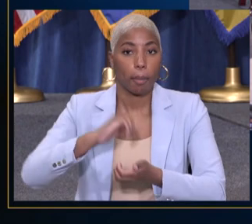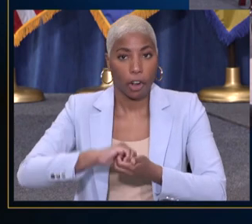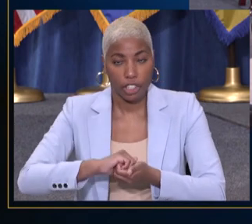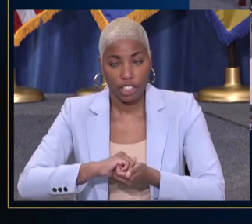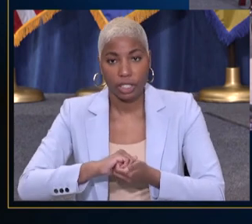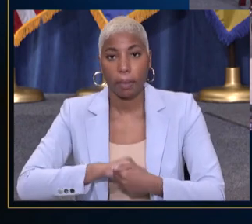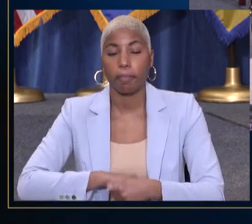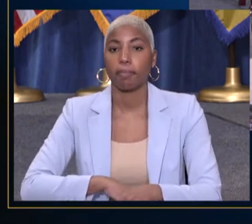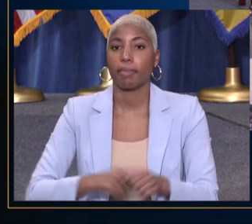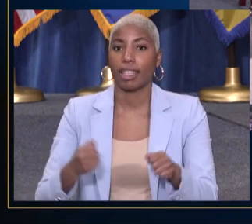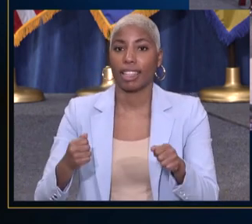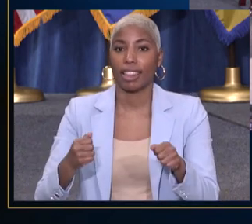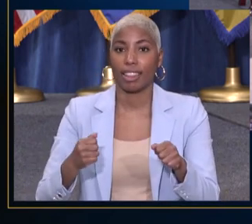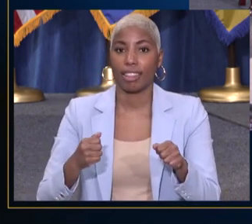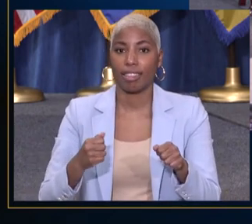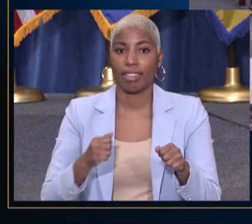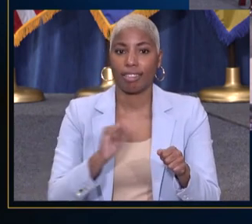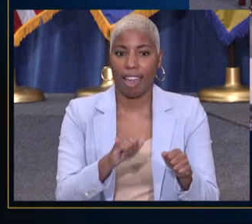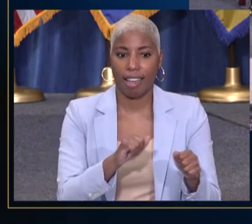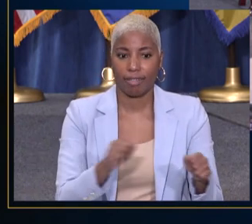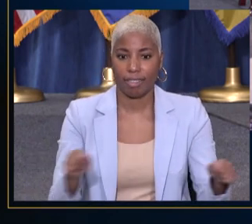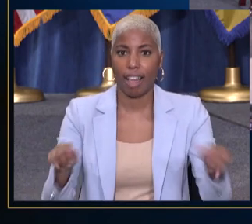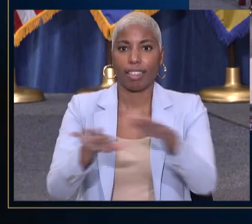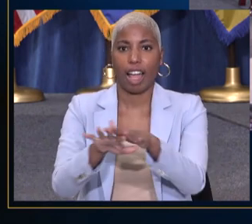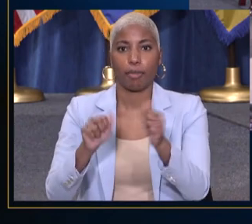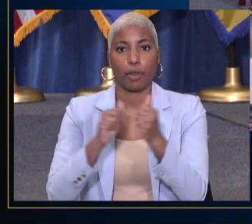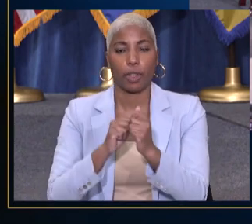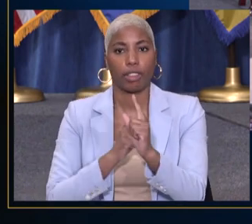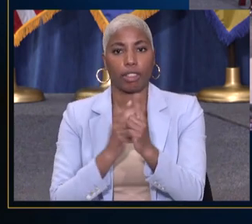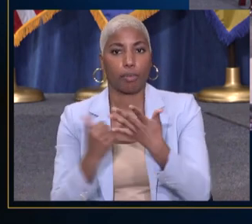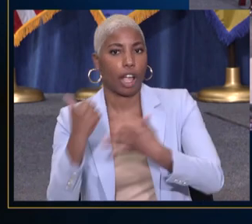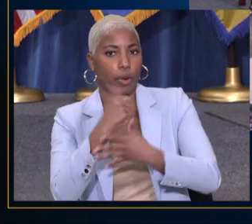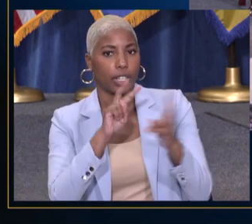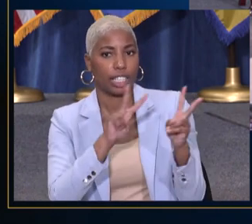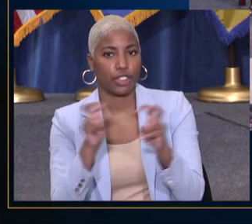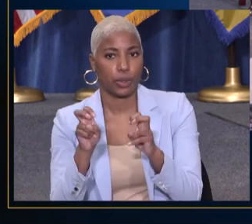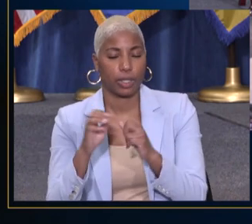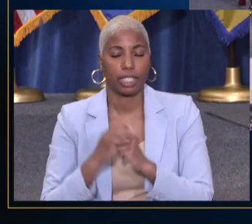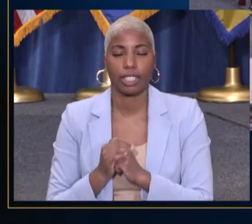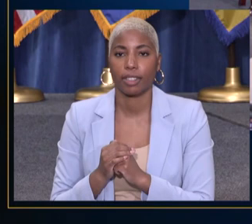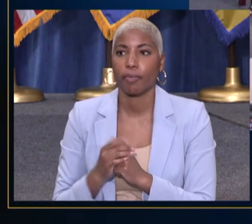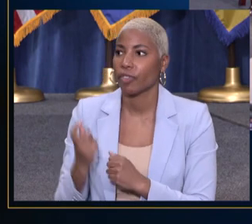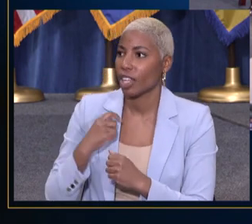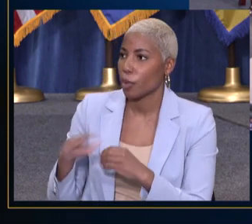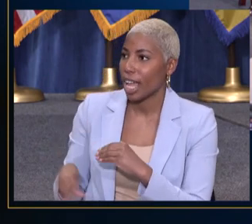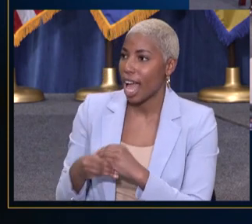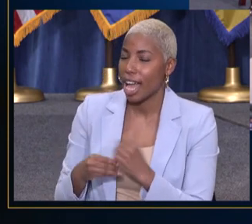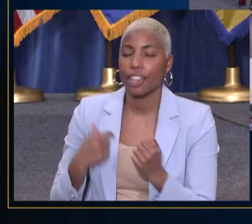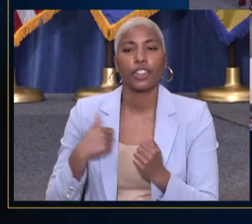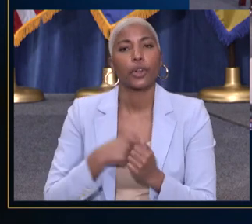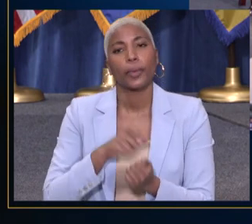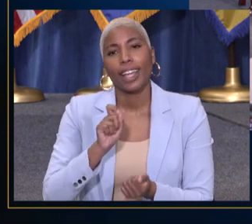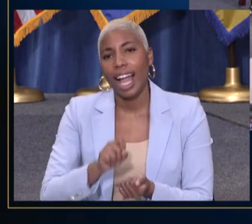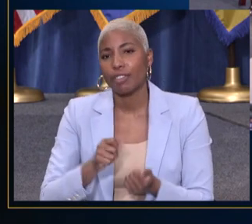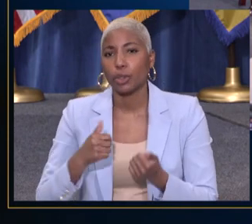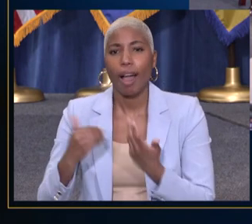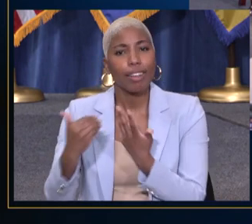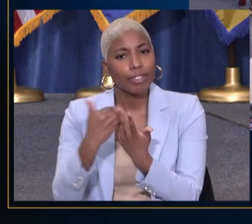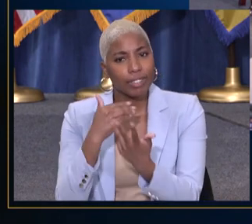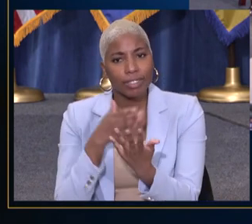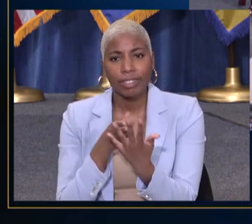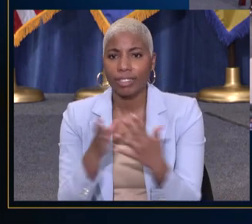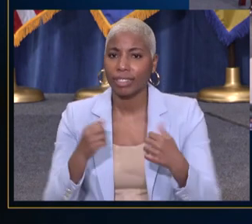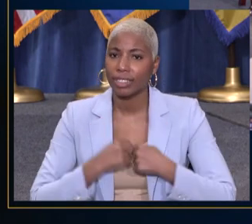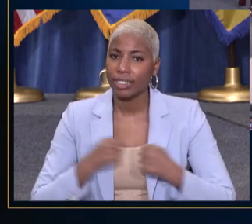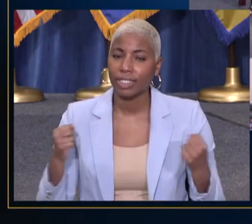the alignment across these priority issues. And I just want to say, you know, we have to have these candid conversations. You know, we